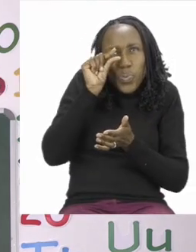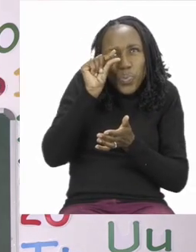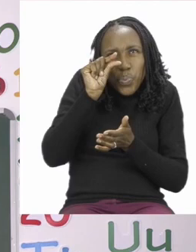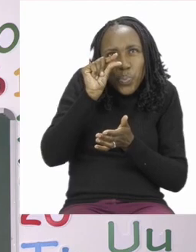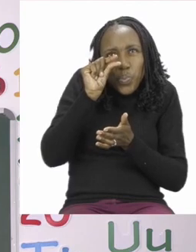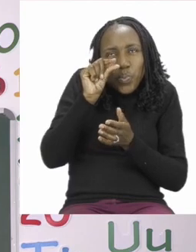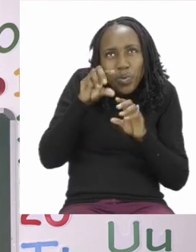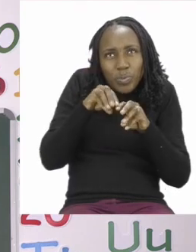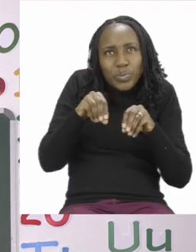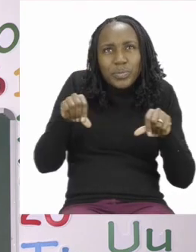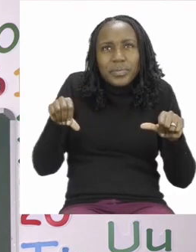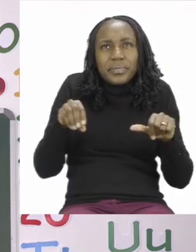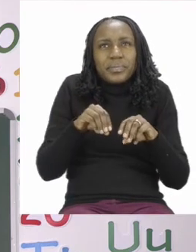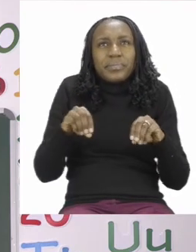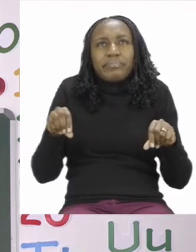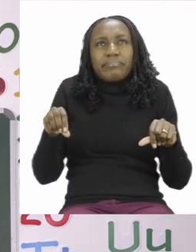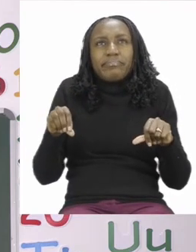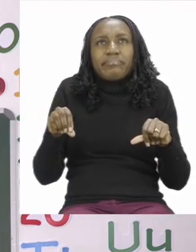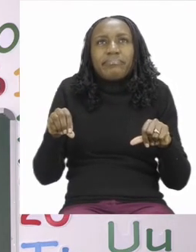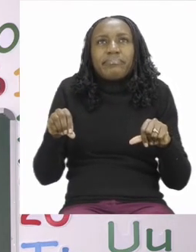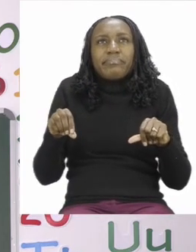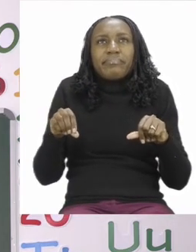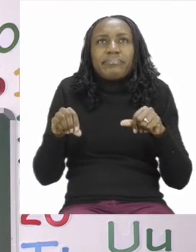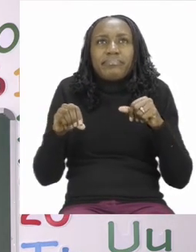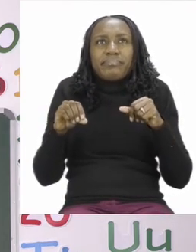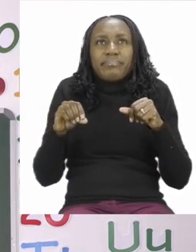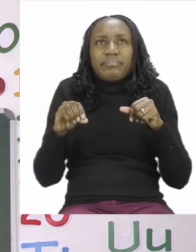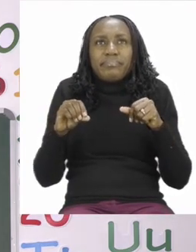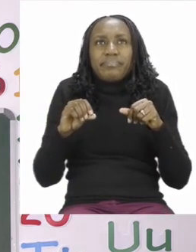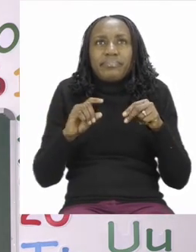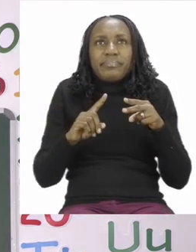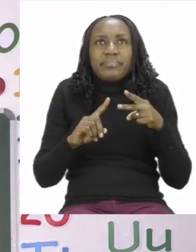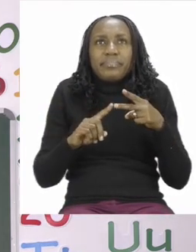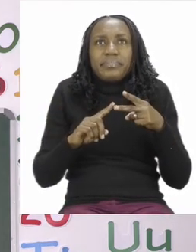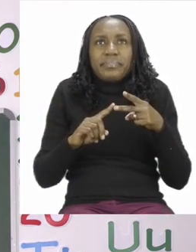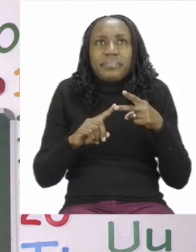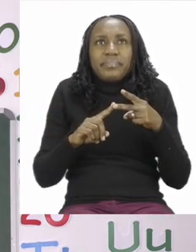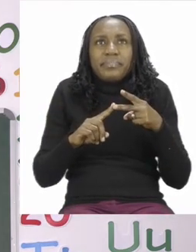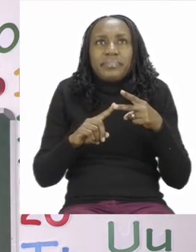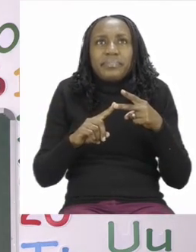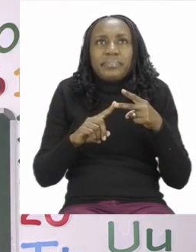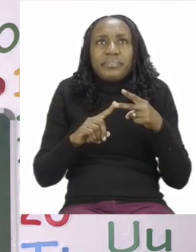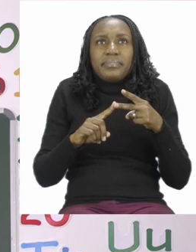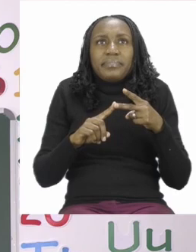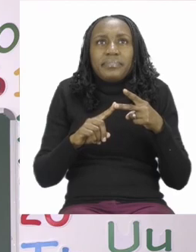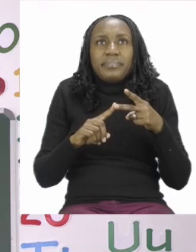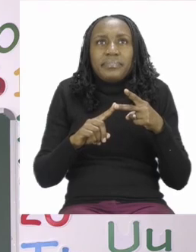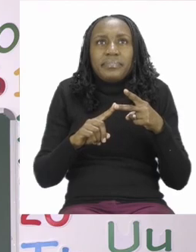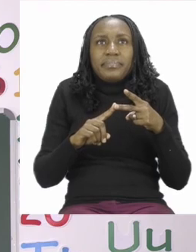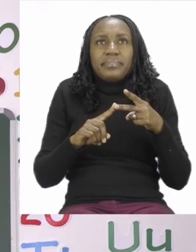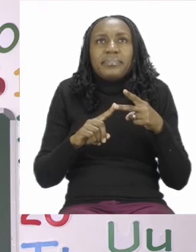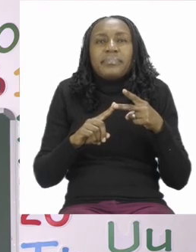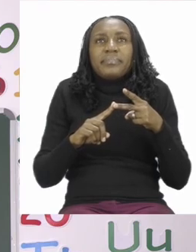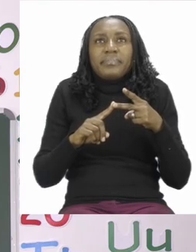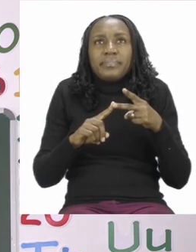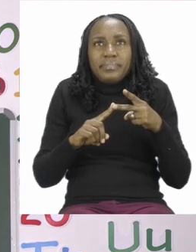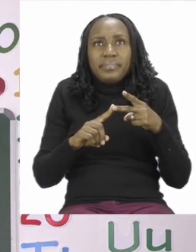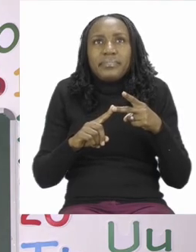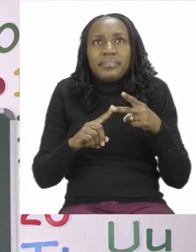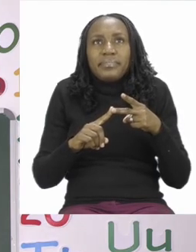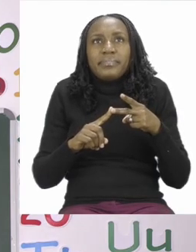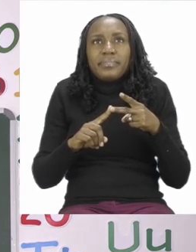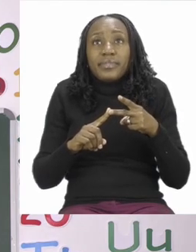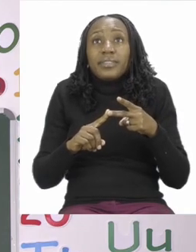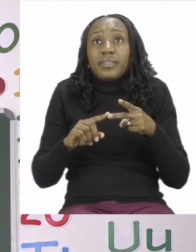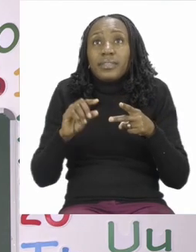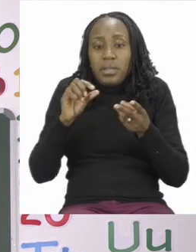soil. The next step that we're going to do is to place a seed